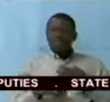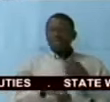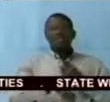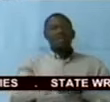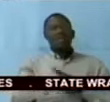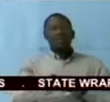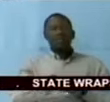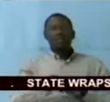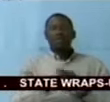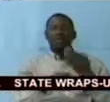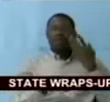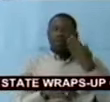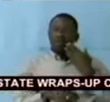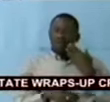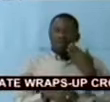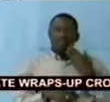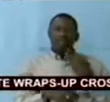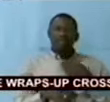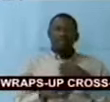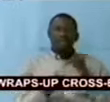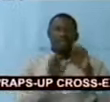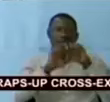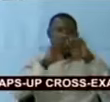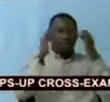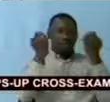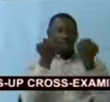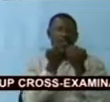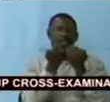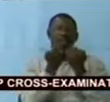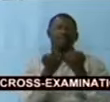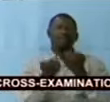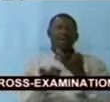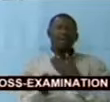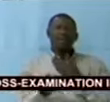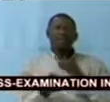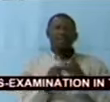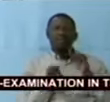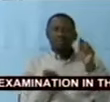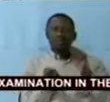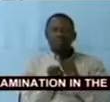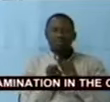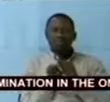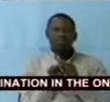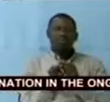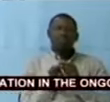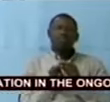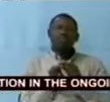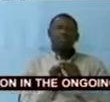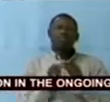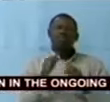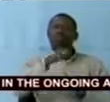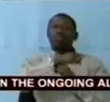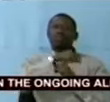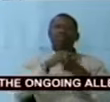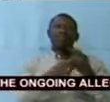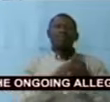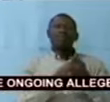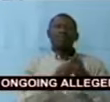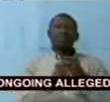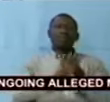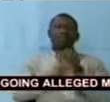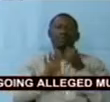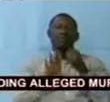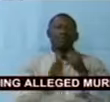wherein the executive had little tolerance for defense lawyers who were basically